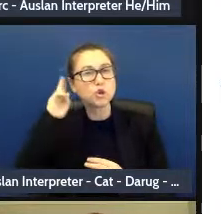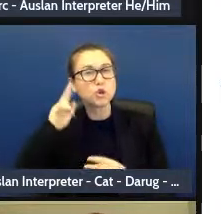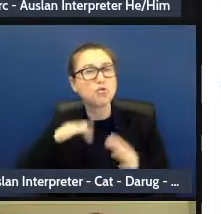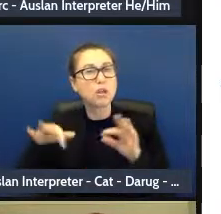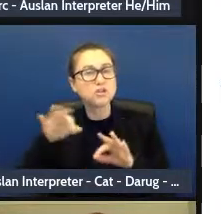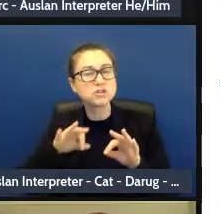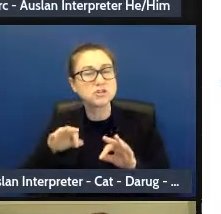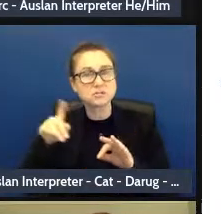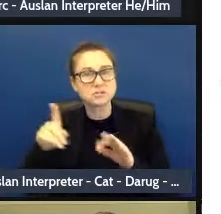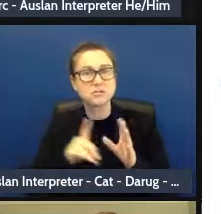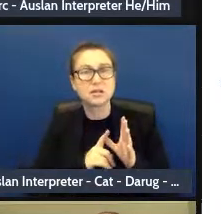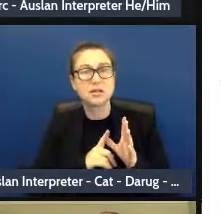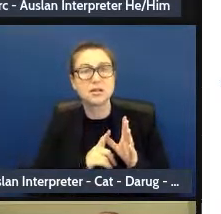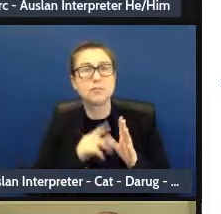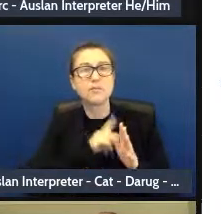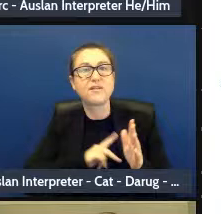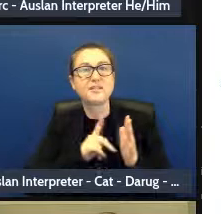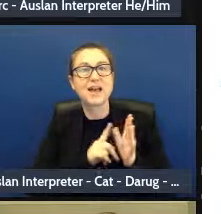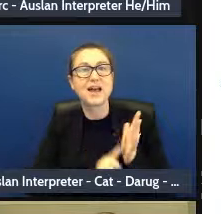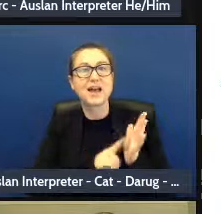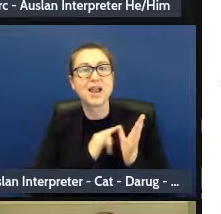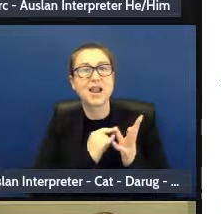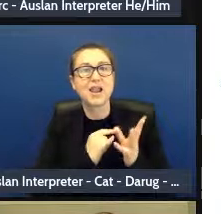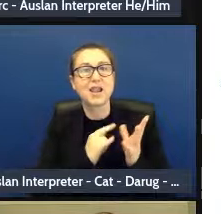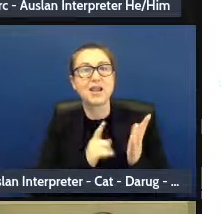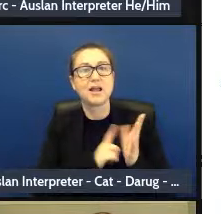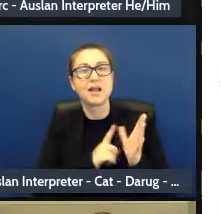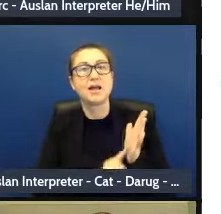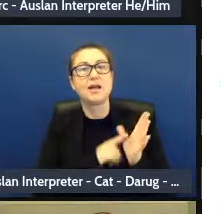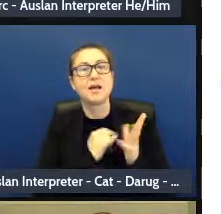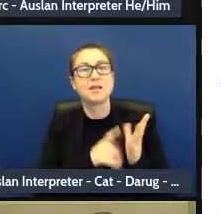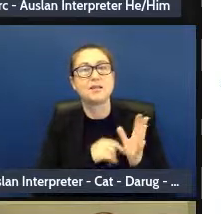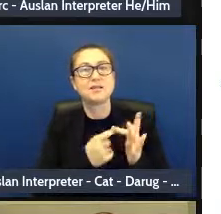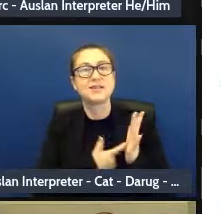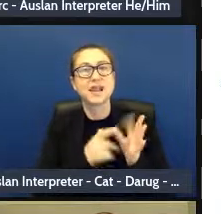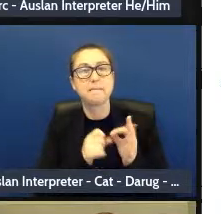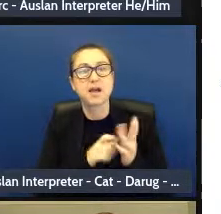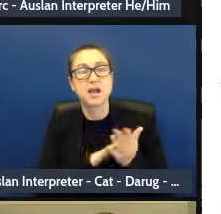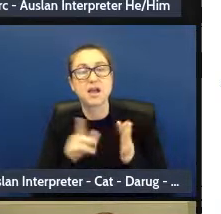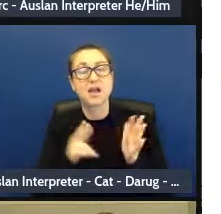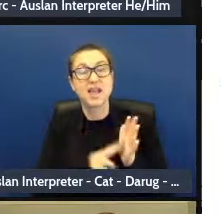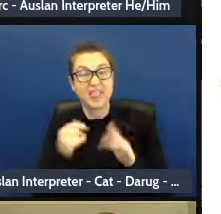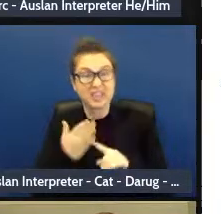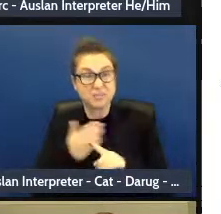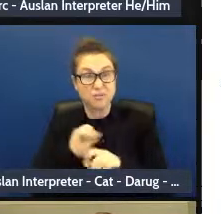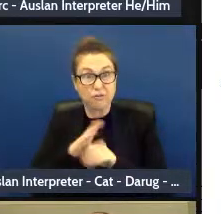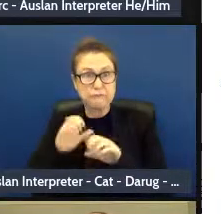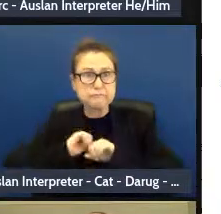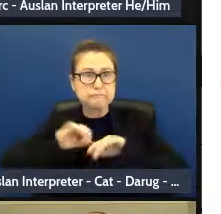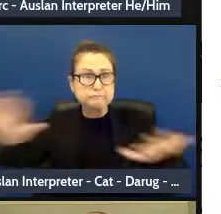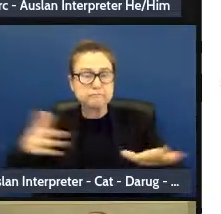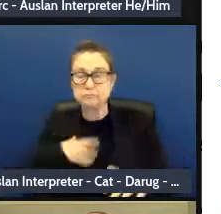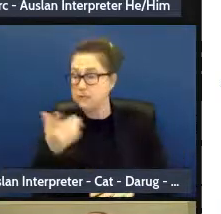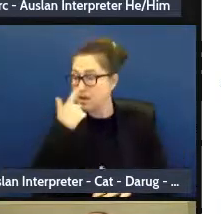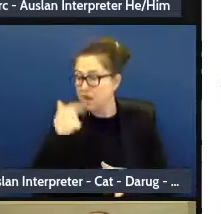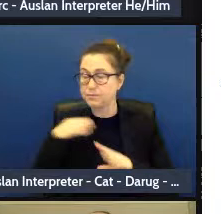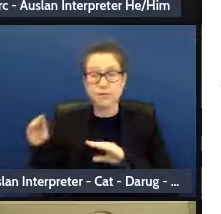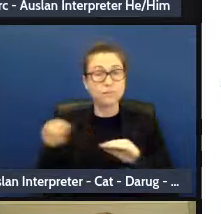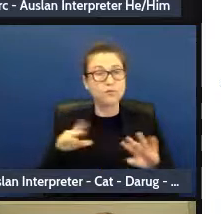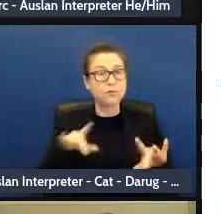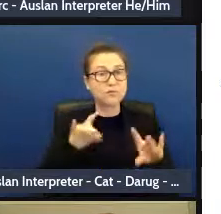Professor Alistair Buchan. And then just before the world sort of went crazy, I moved back to Australia in